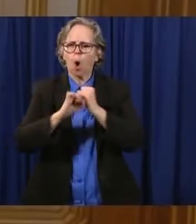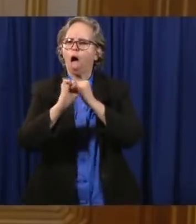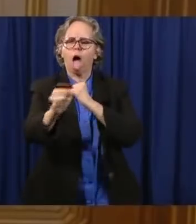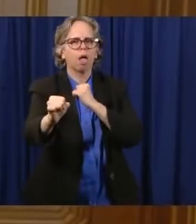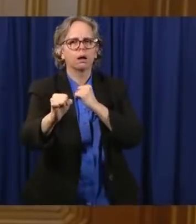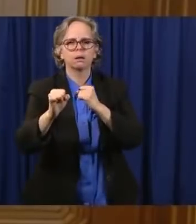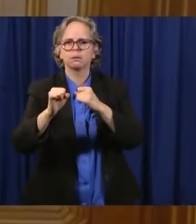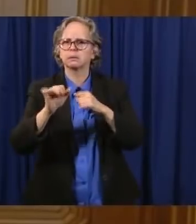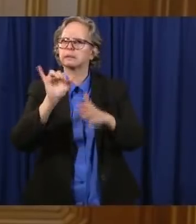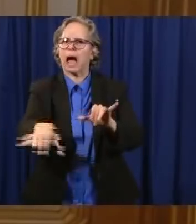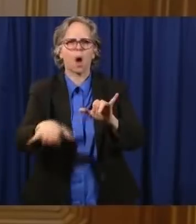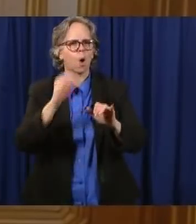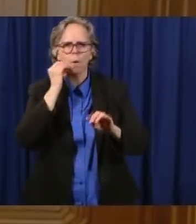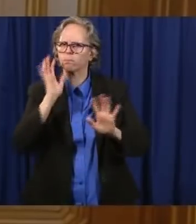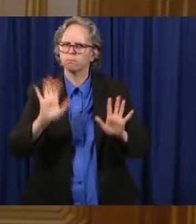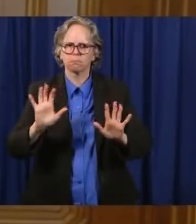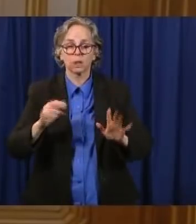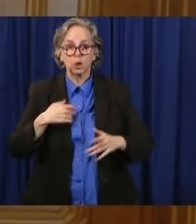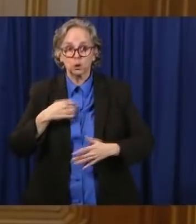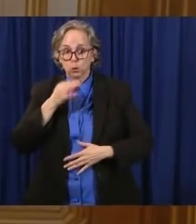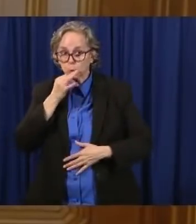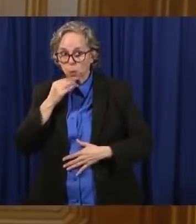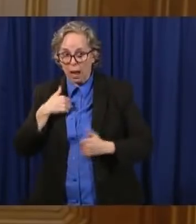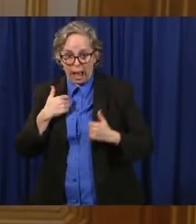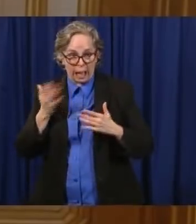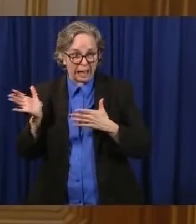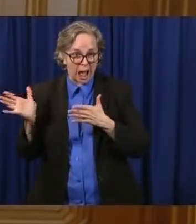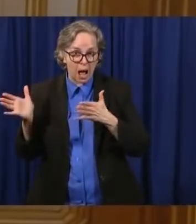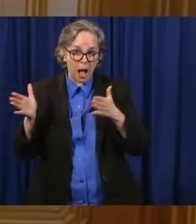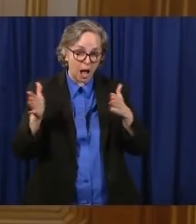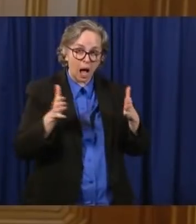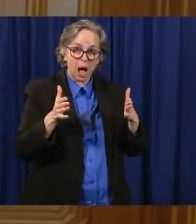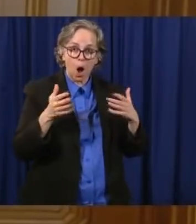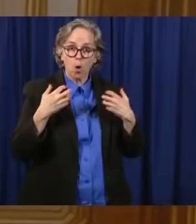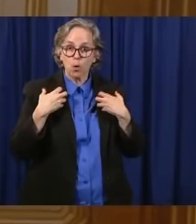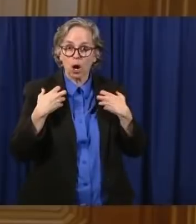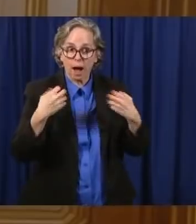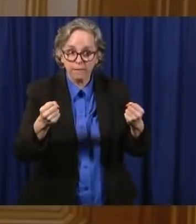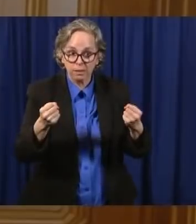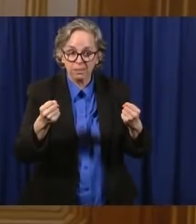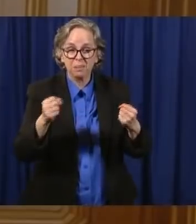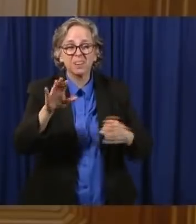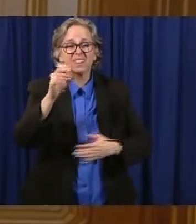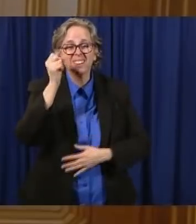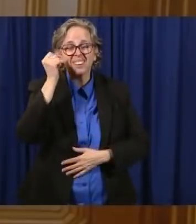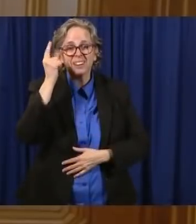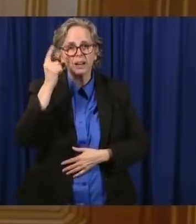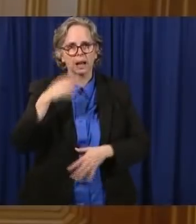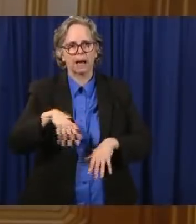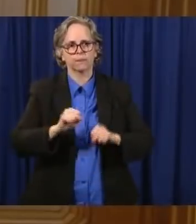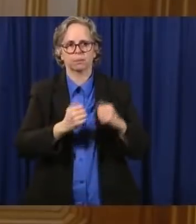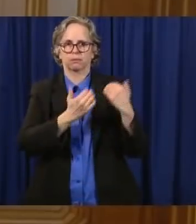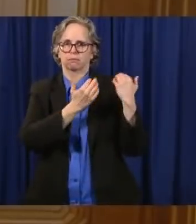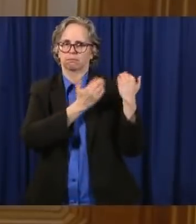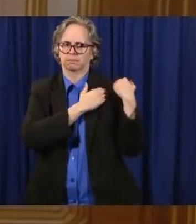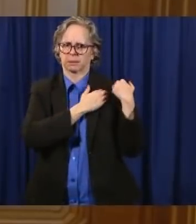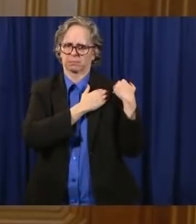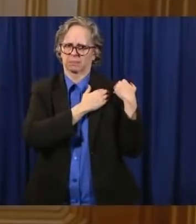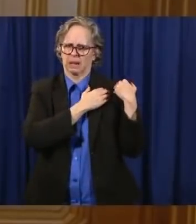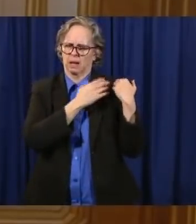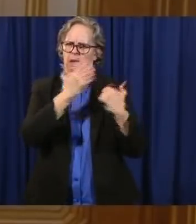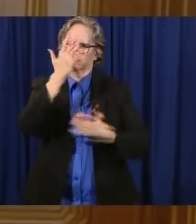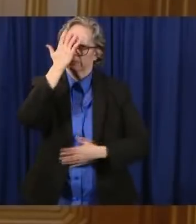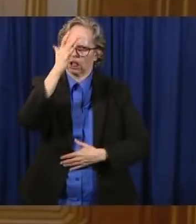moving it out, we're going to do that. We're going to do it in an intelligent way that will enable us to get out of it,